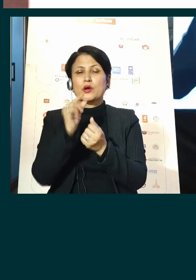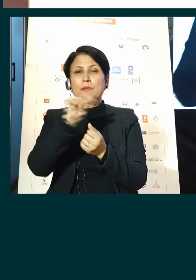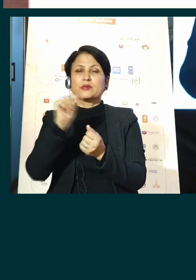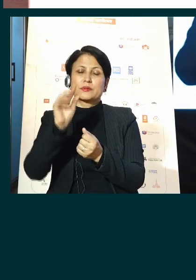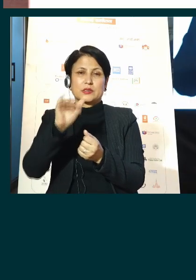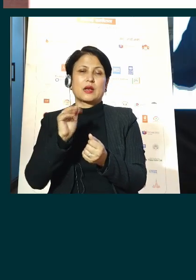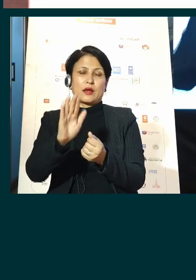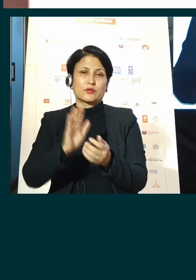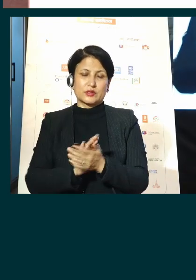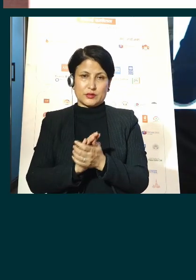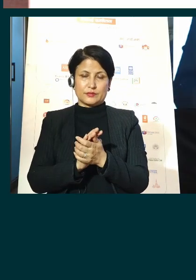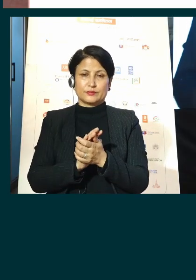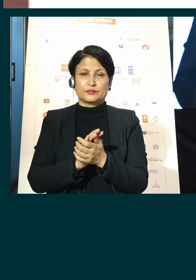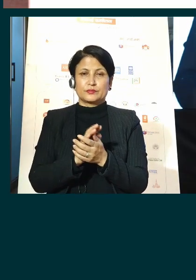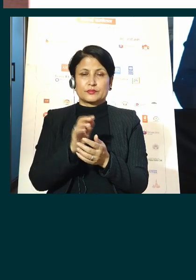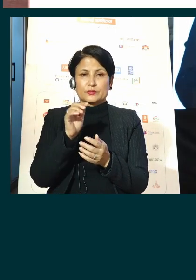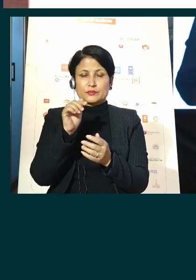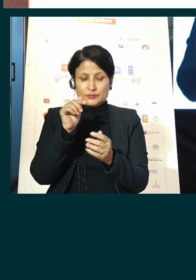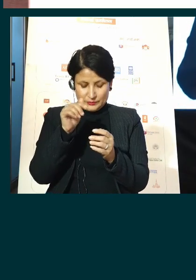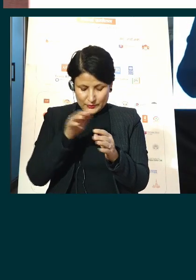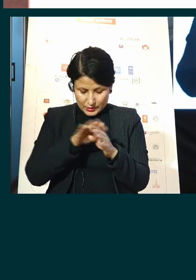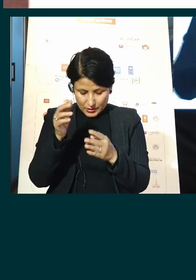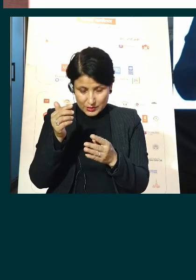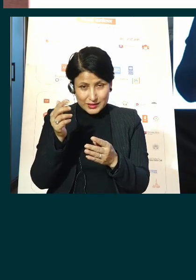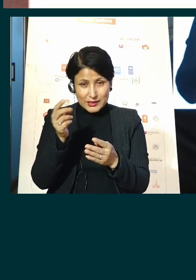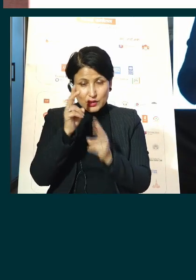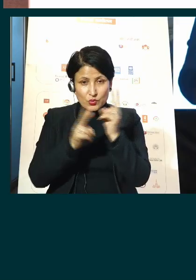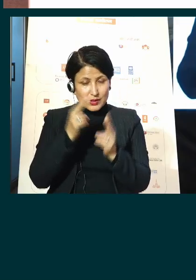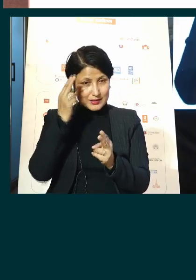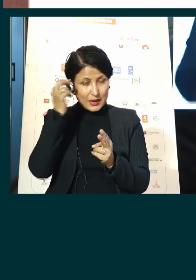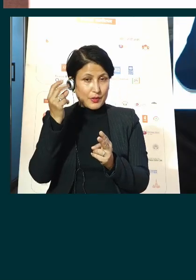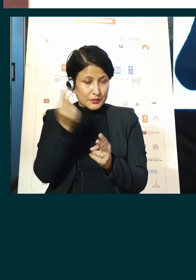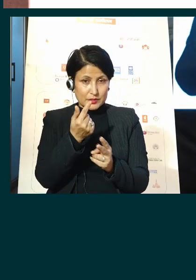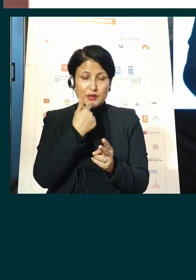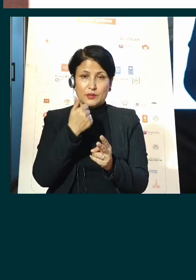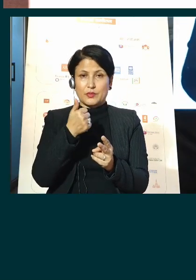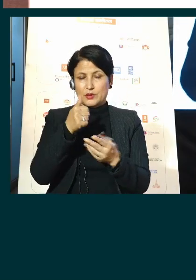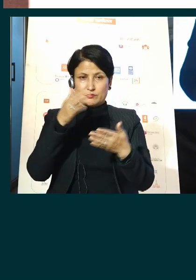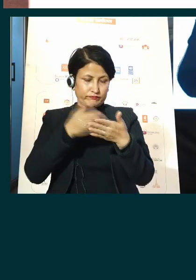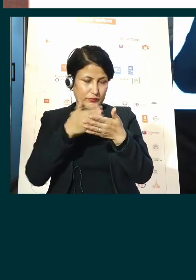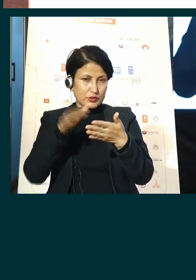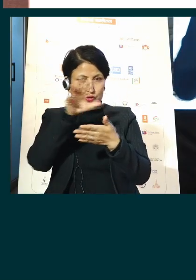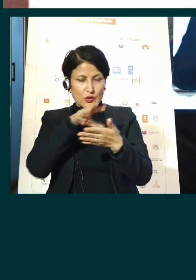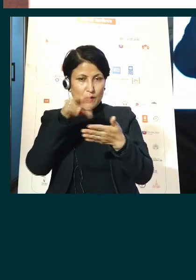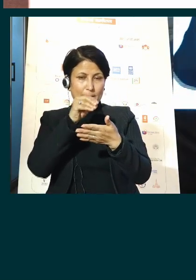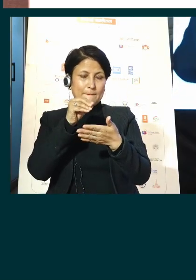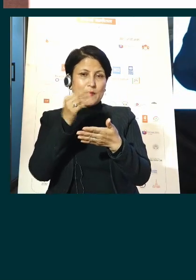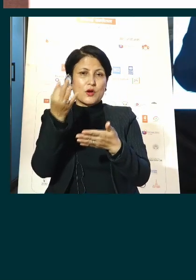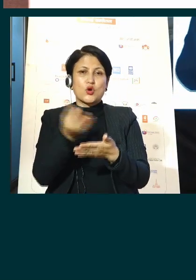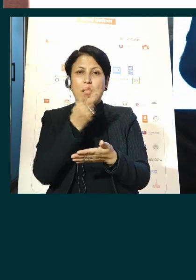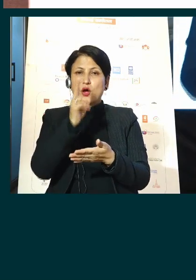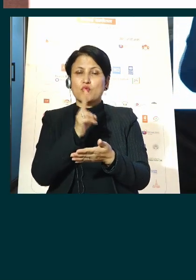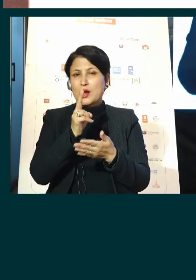review. And here's what we found very quickly. I'll run through. I don't think this will be completely surprising because we're already starting to